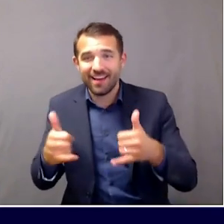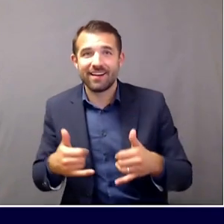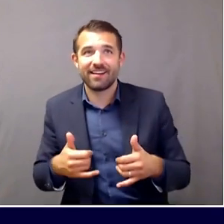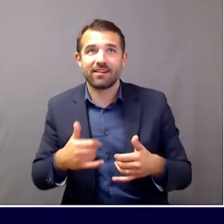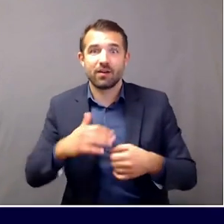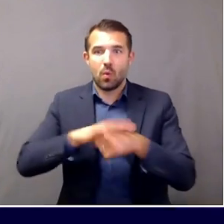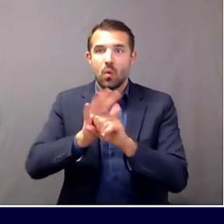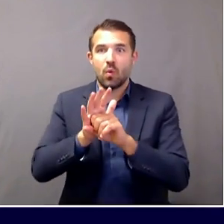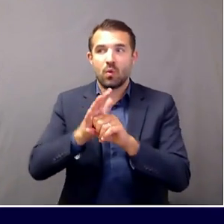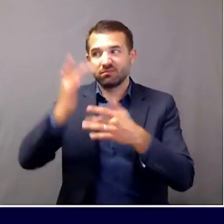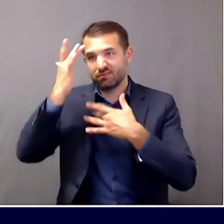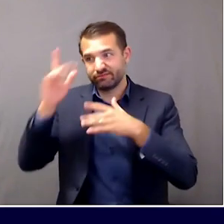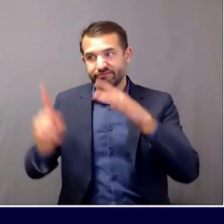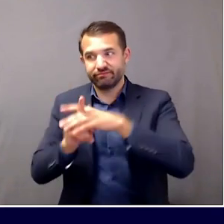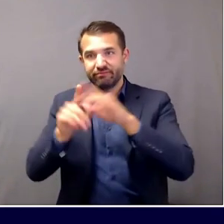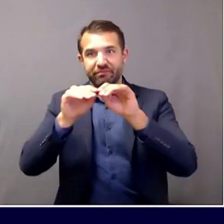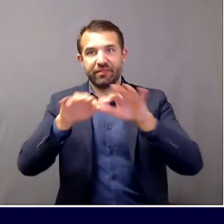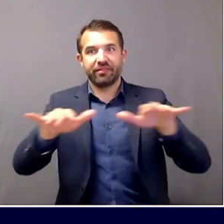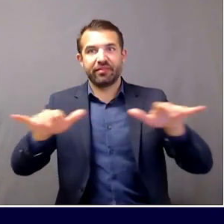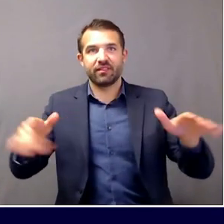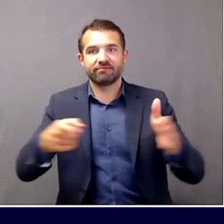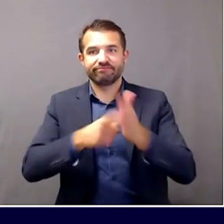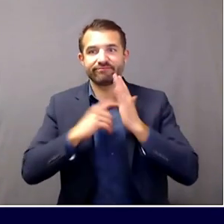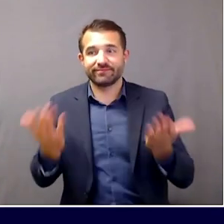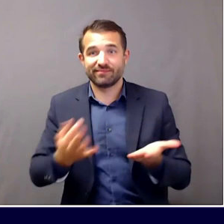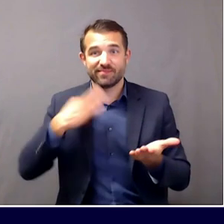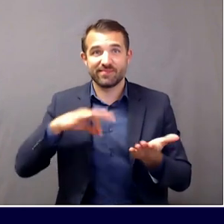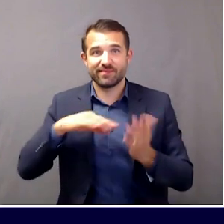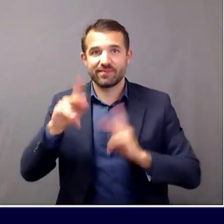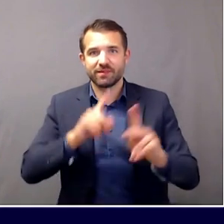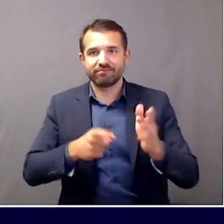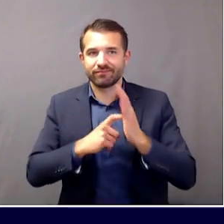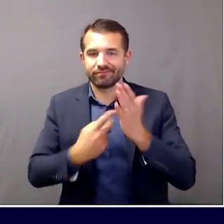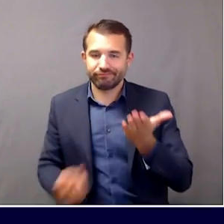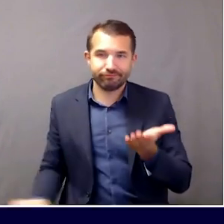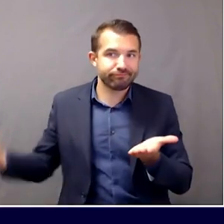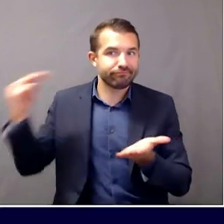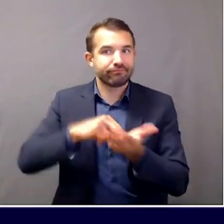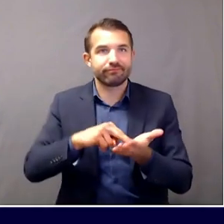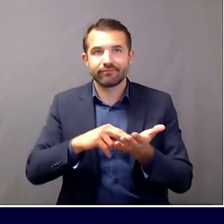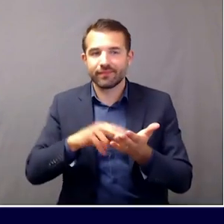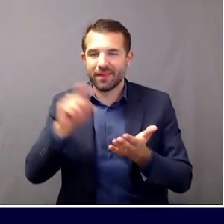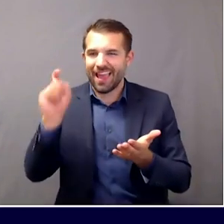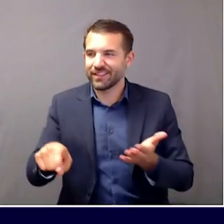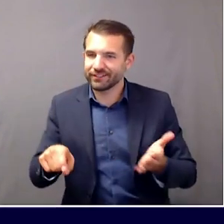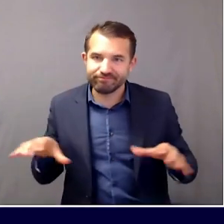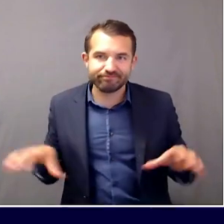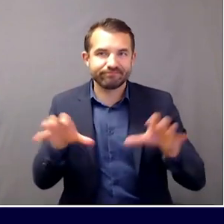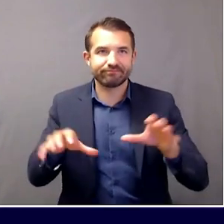has required Maine people to rise to the occasion unlike any other in our lifetimes. Fighting the virus